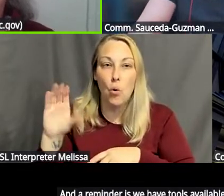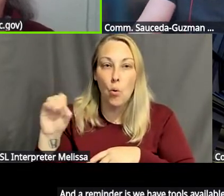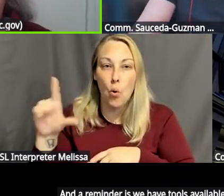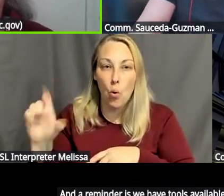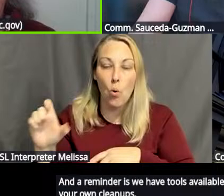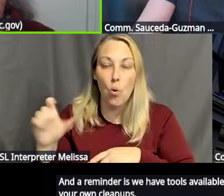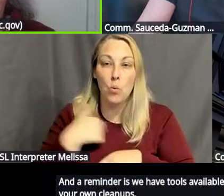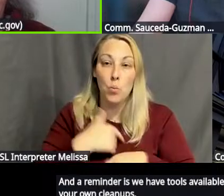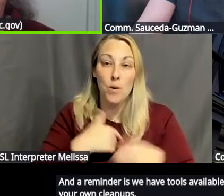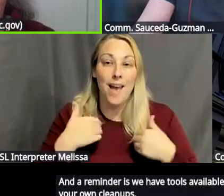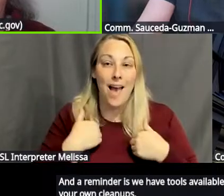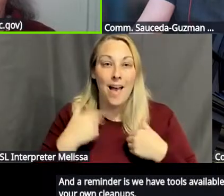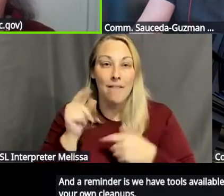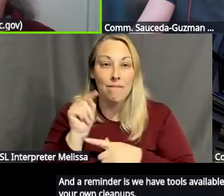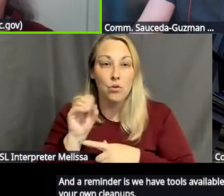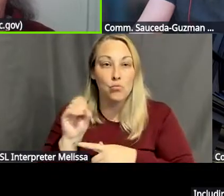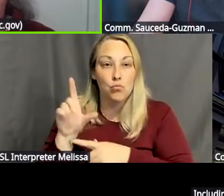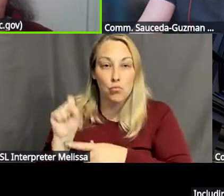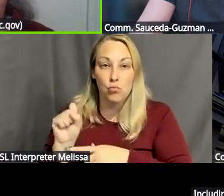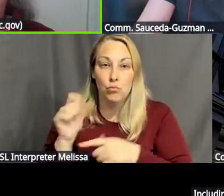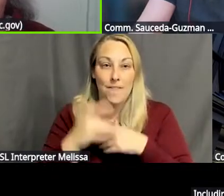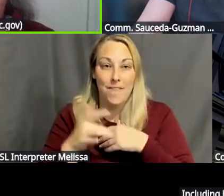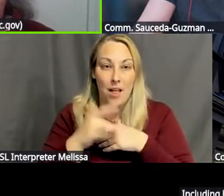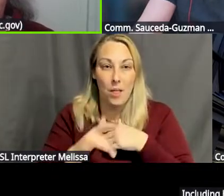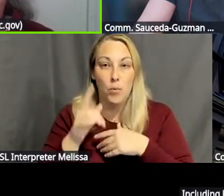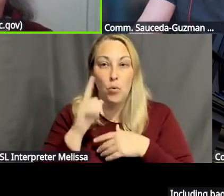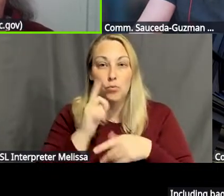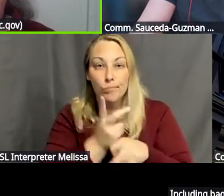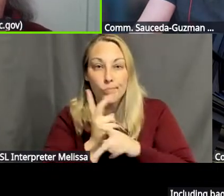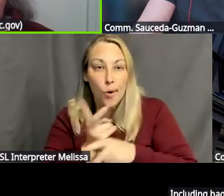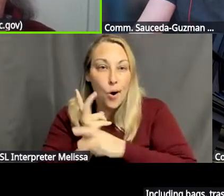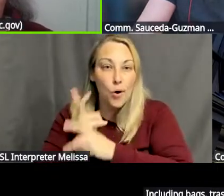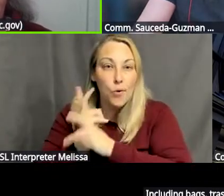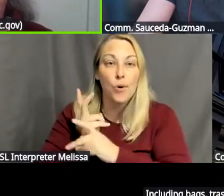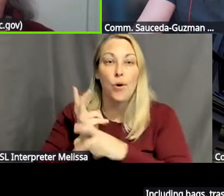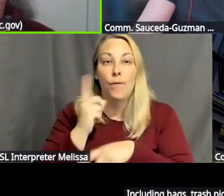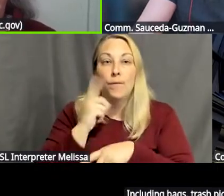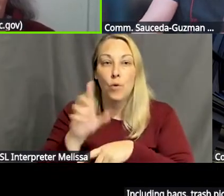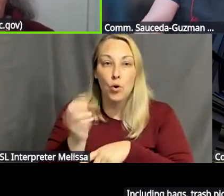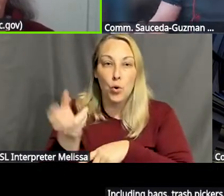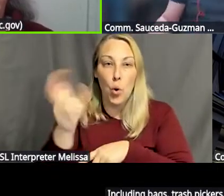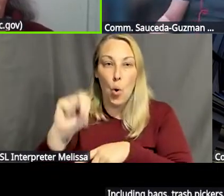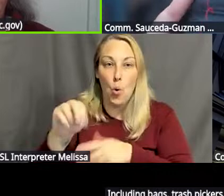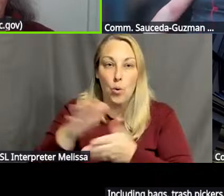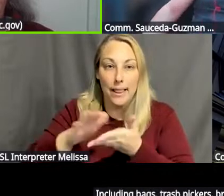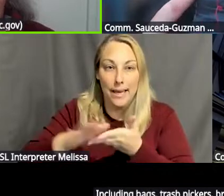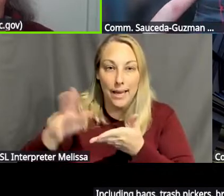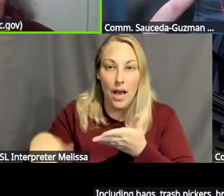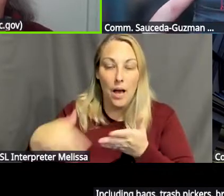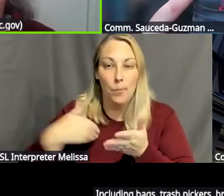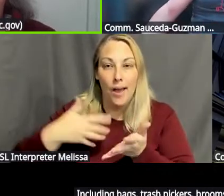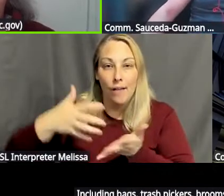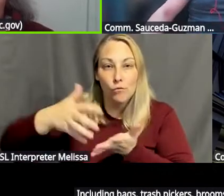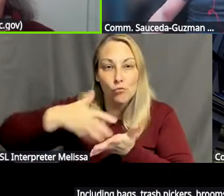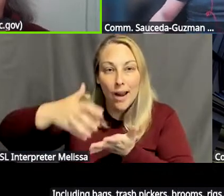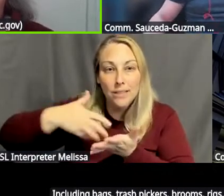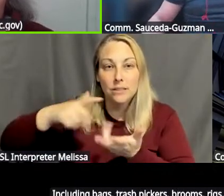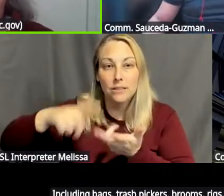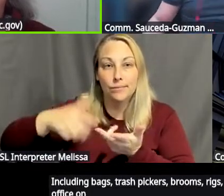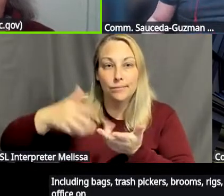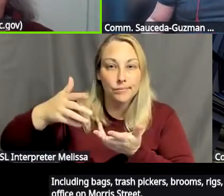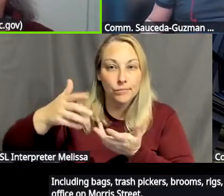cleanups, including bags, trash pickers, brooms, rakes, and dustpans. We keep them in our office on Morris